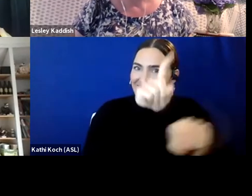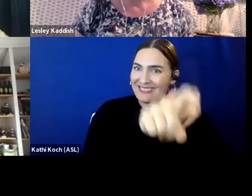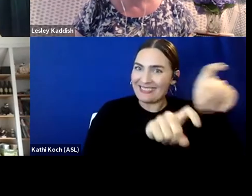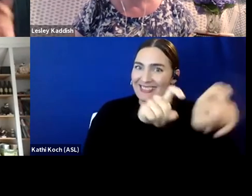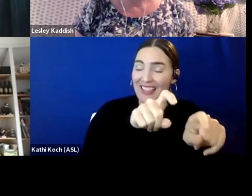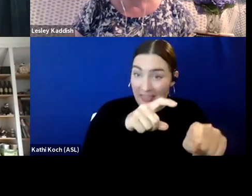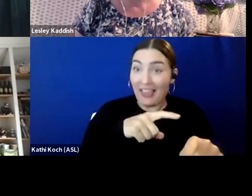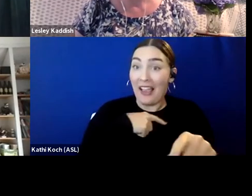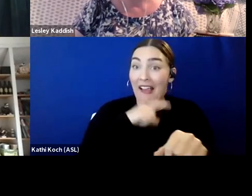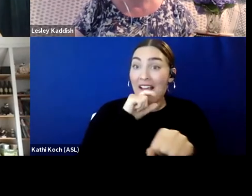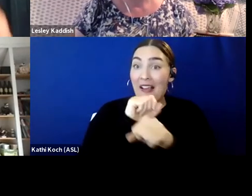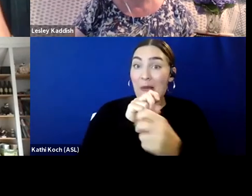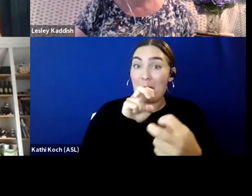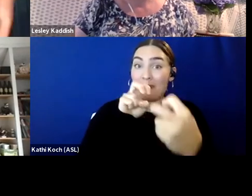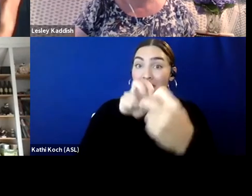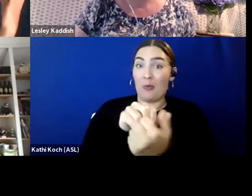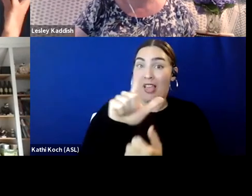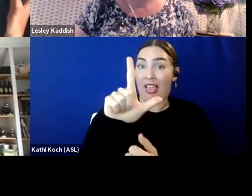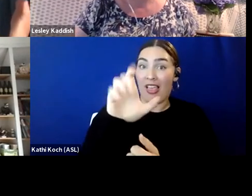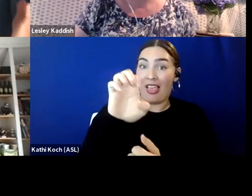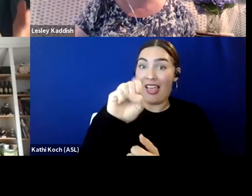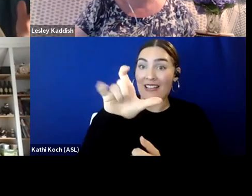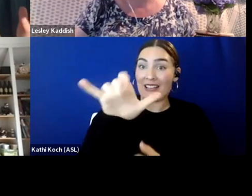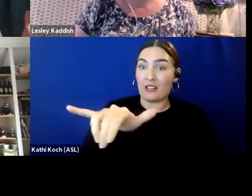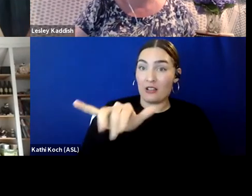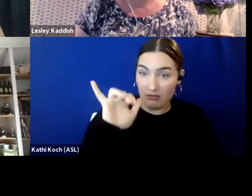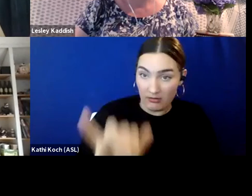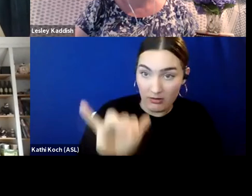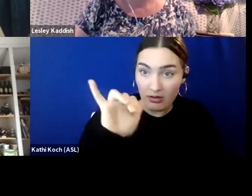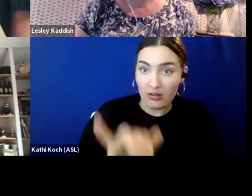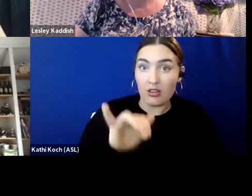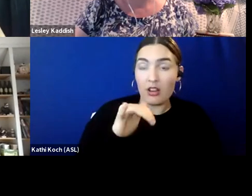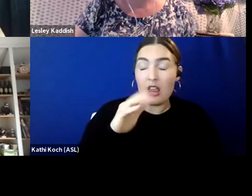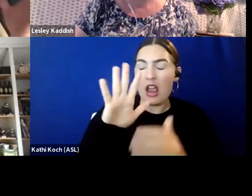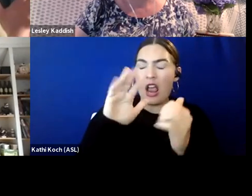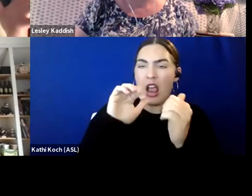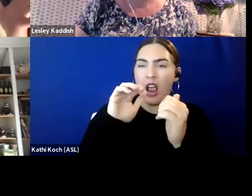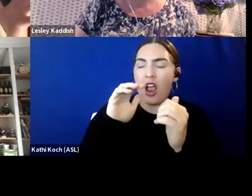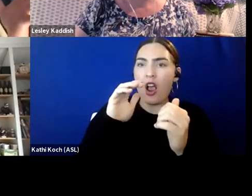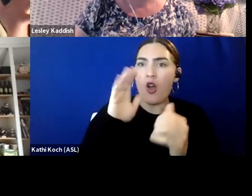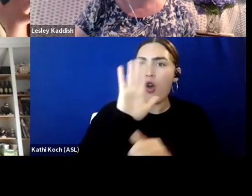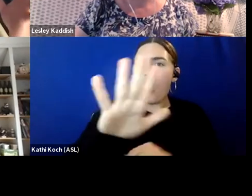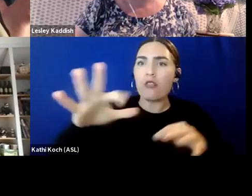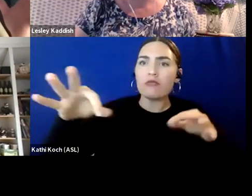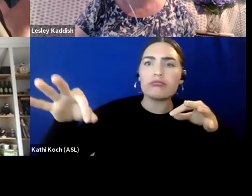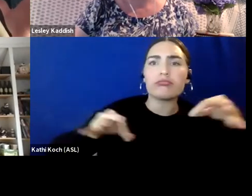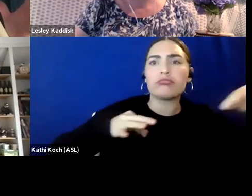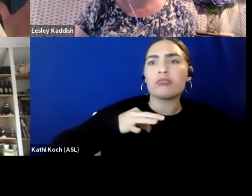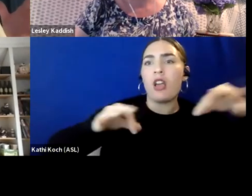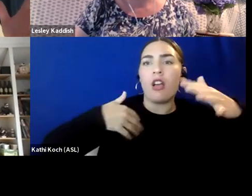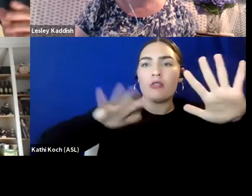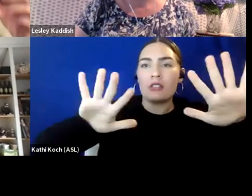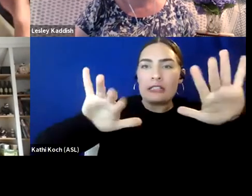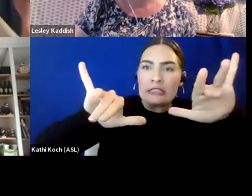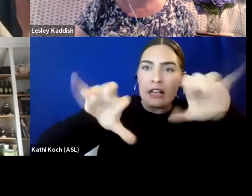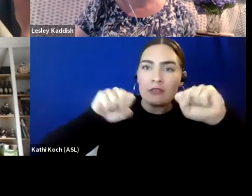to meet Lesley, and I'm like, I have no idea how she hears like that. I was like, this is a revelation